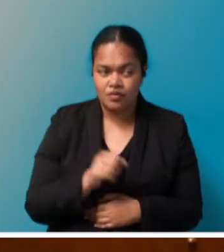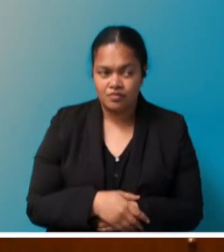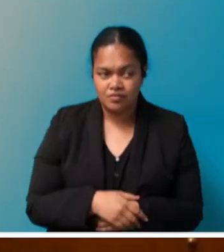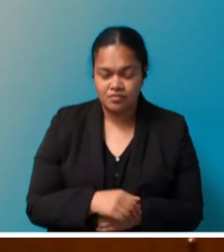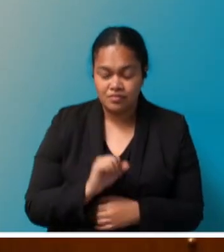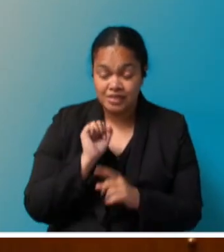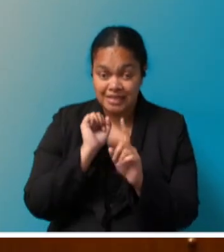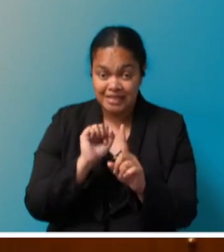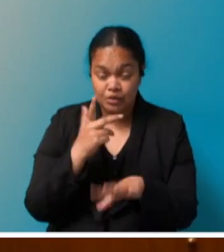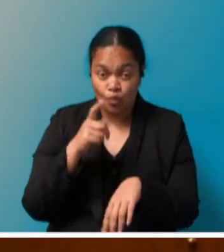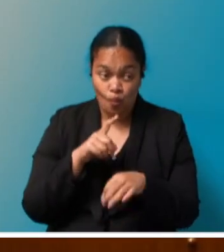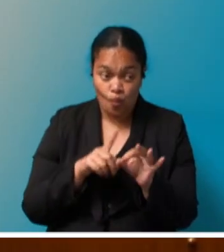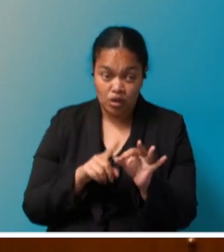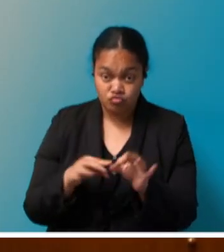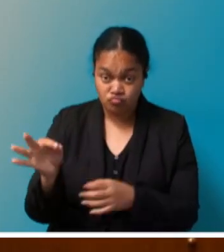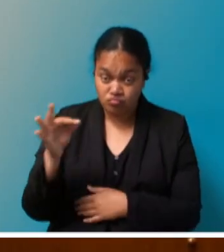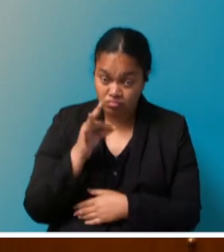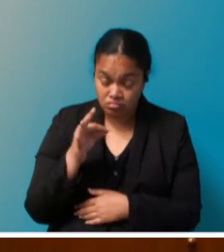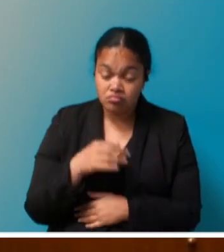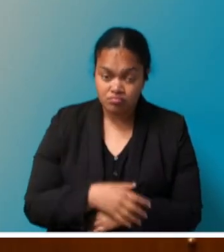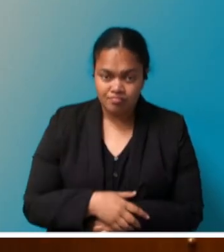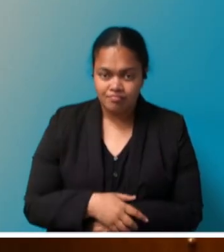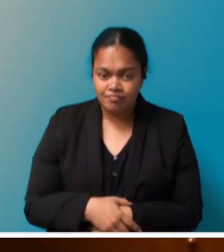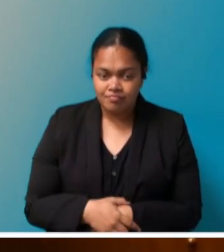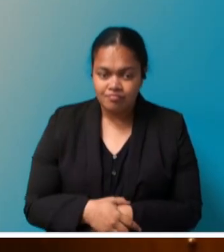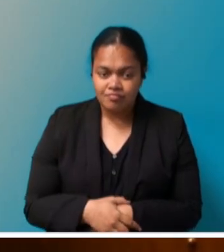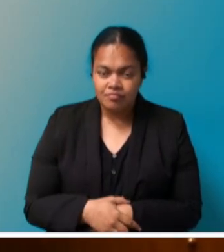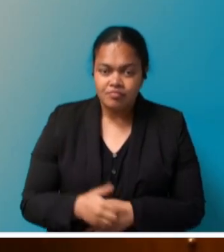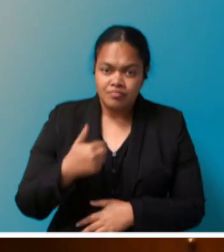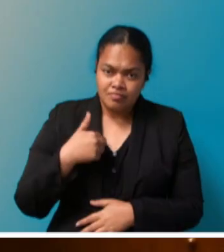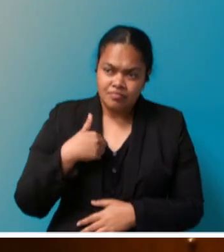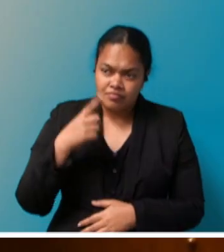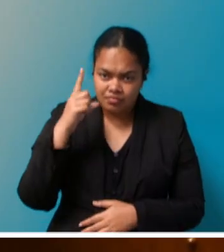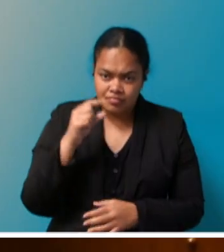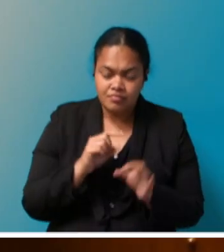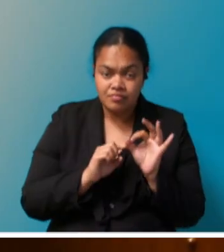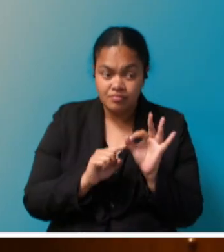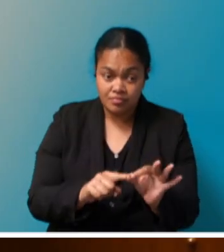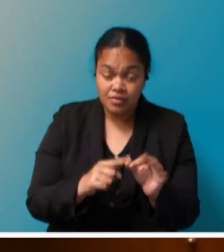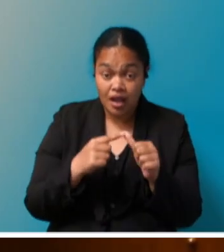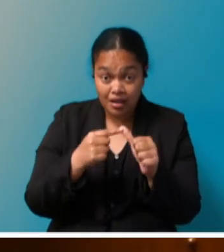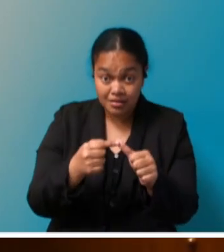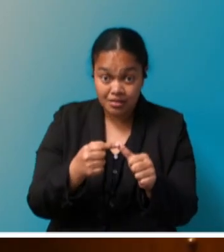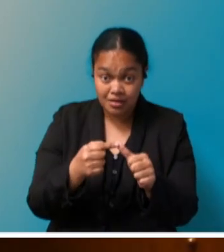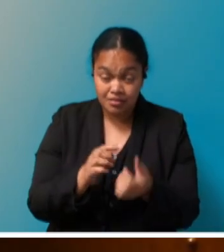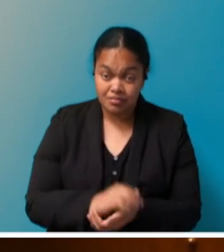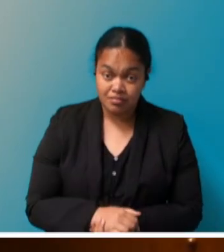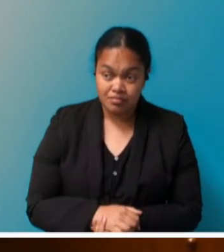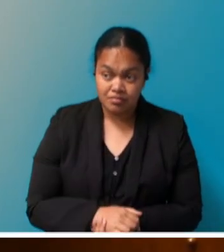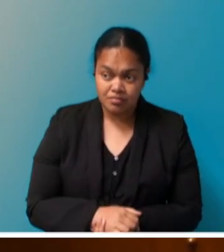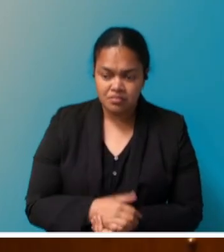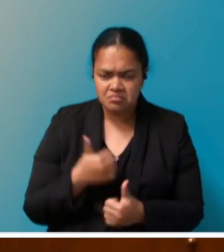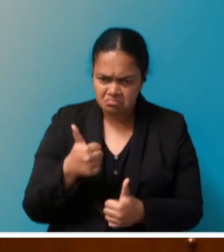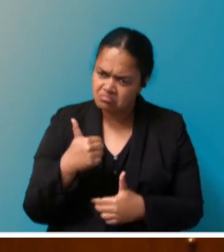question, which I could have simply answered by saying that it's progressing very